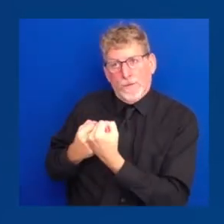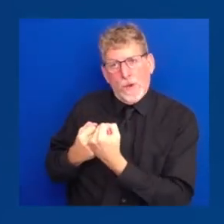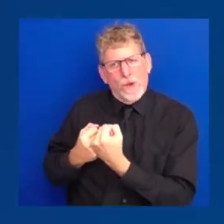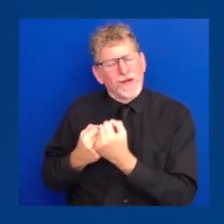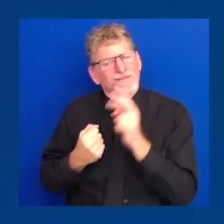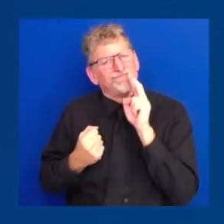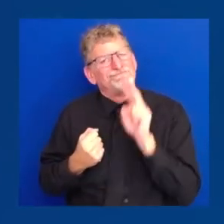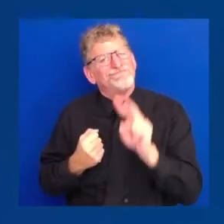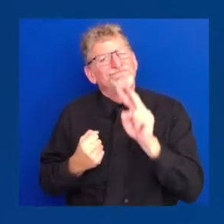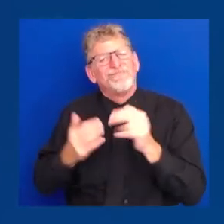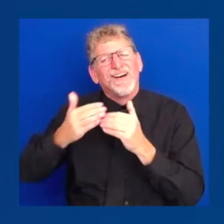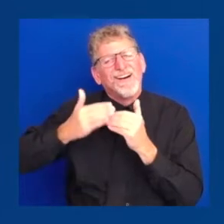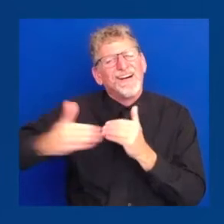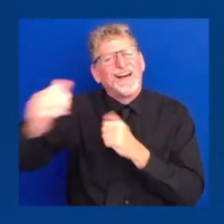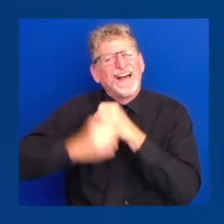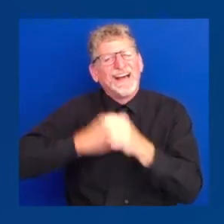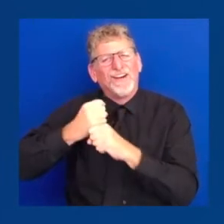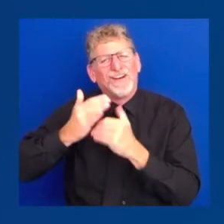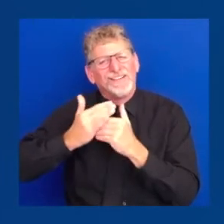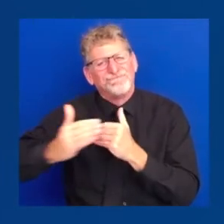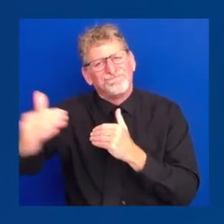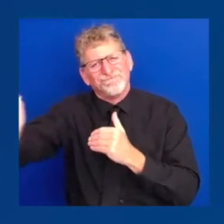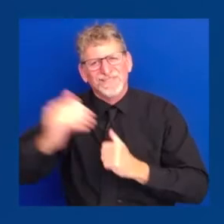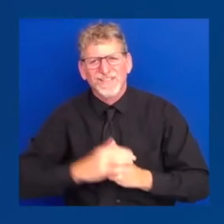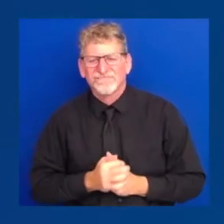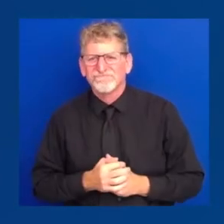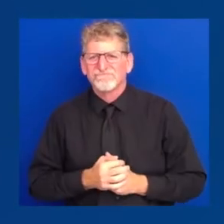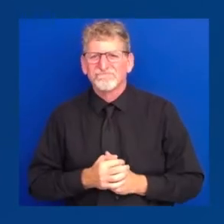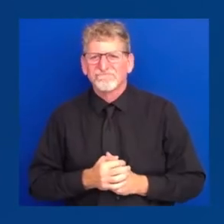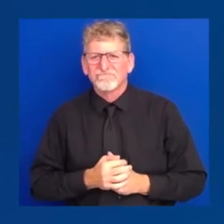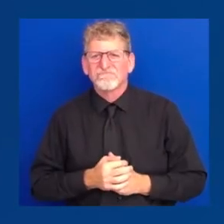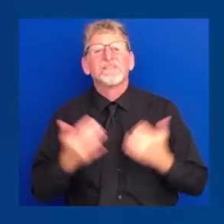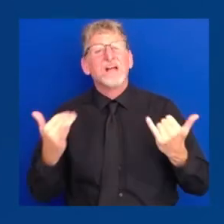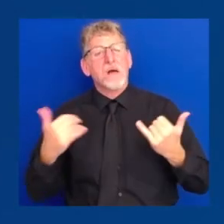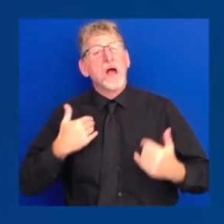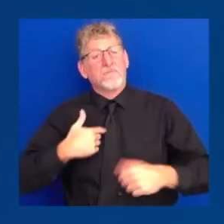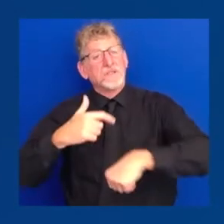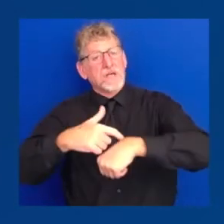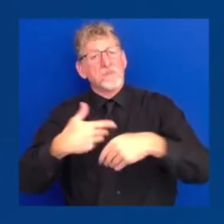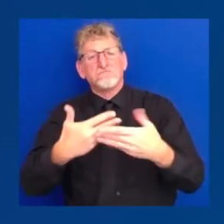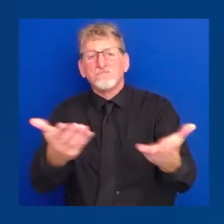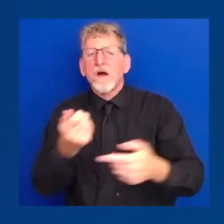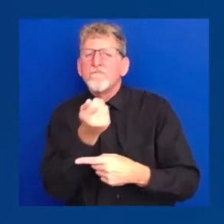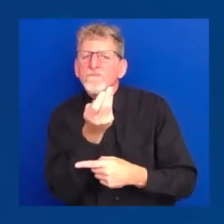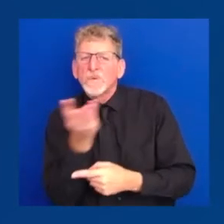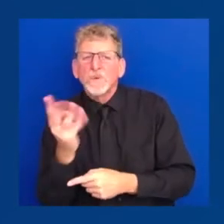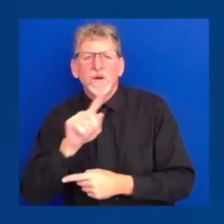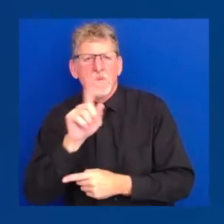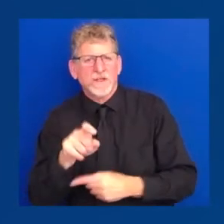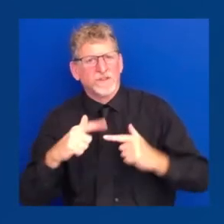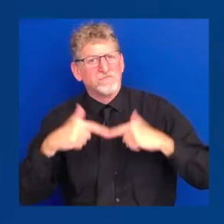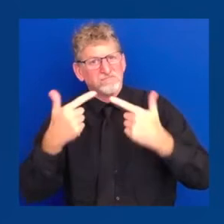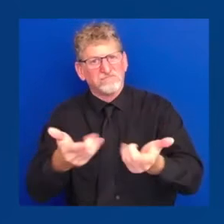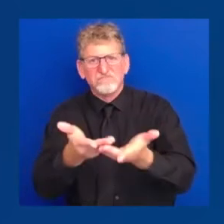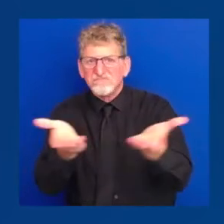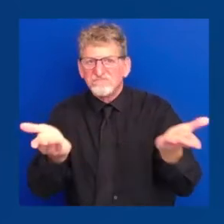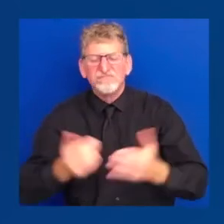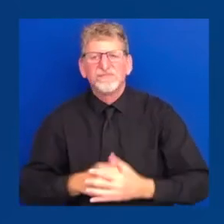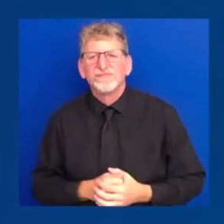Kevin, let's open it up for some questions. Kevin? Thanks, Jeff. We have a good amount of questions today and